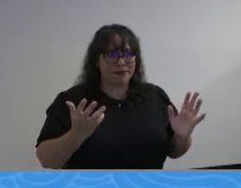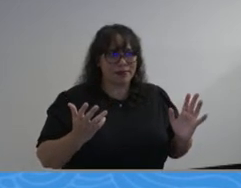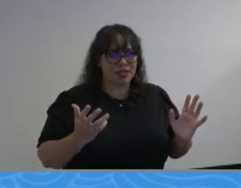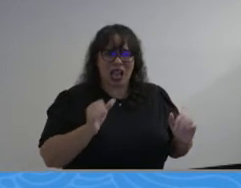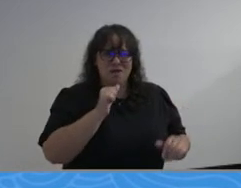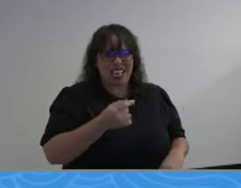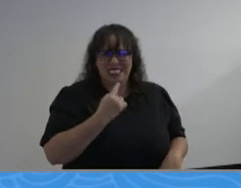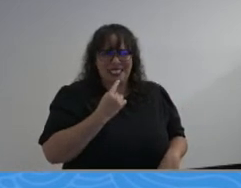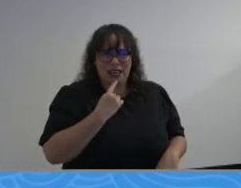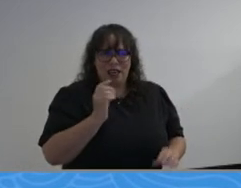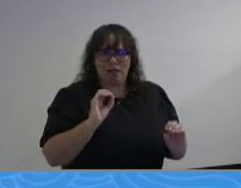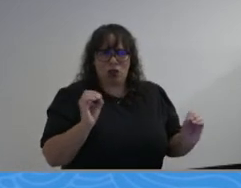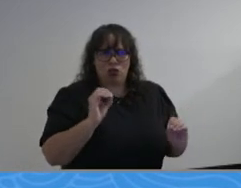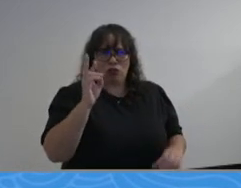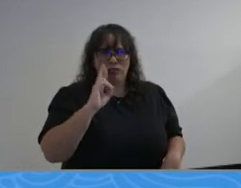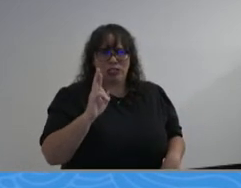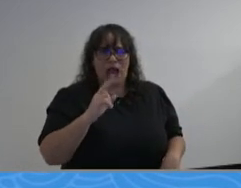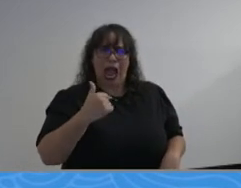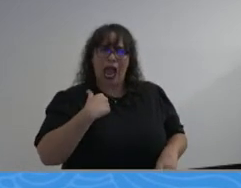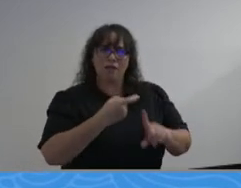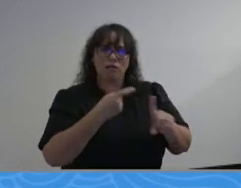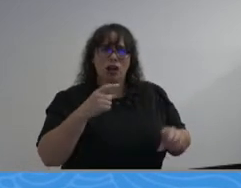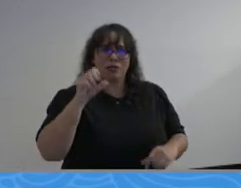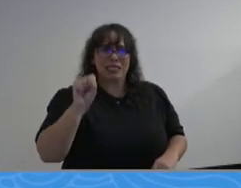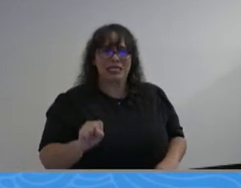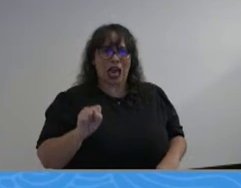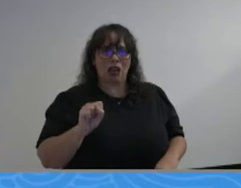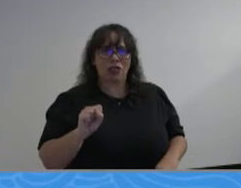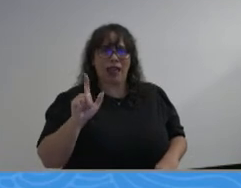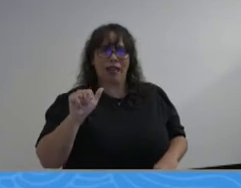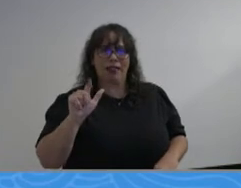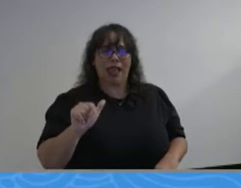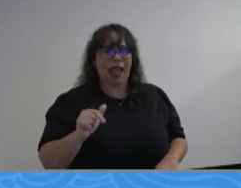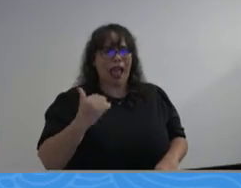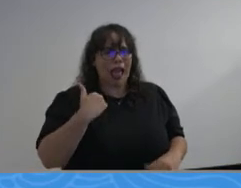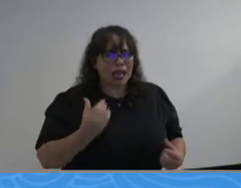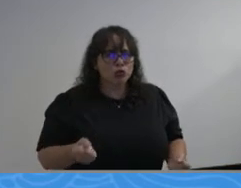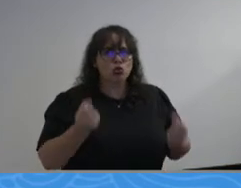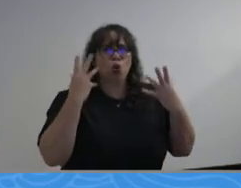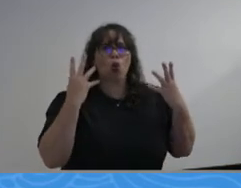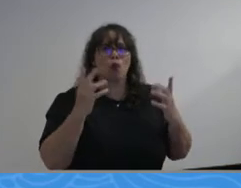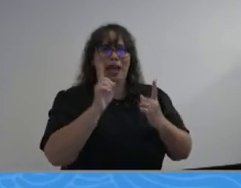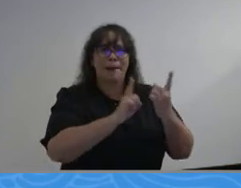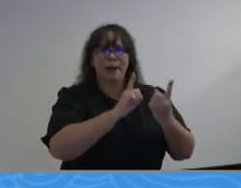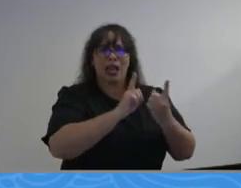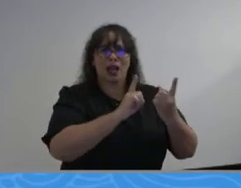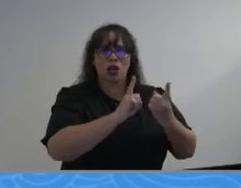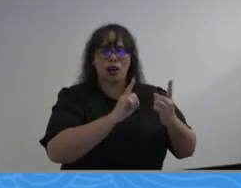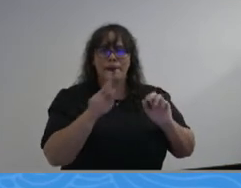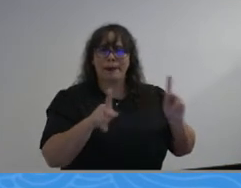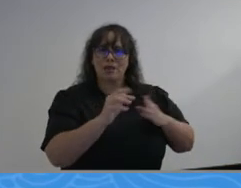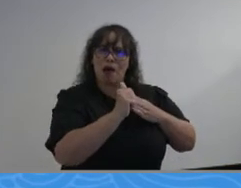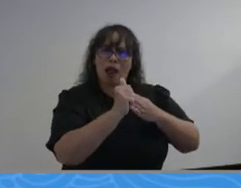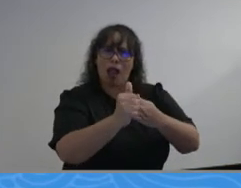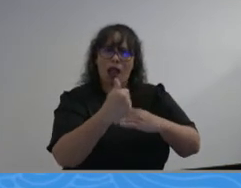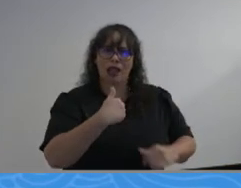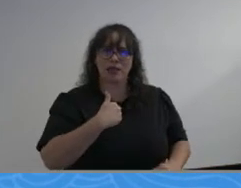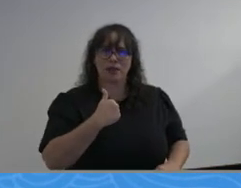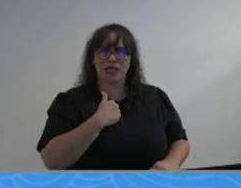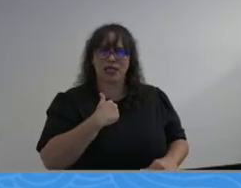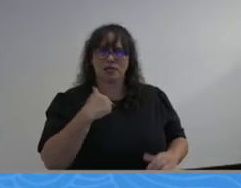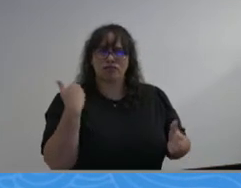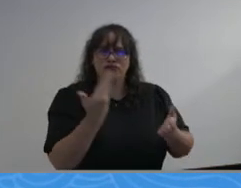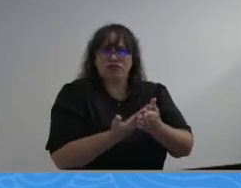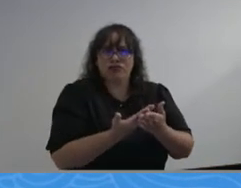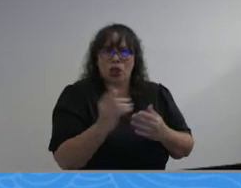say it, from South LA, who had so many mentors and people to help guide me to get to where I